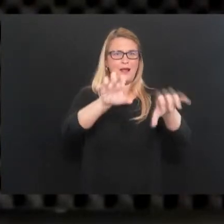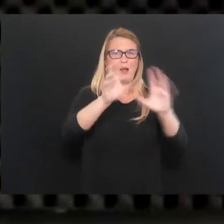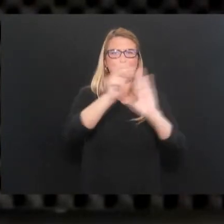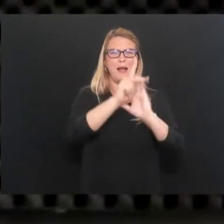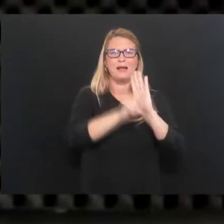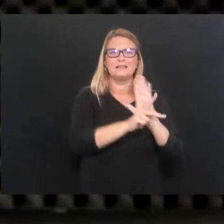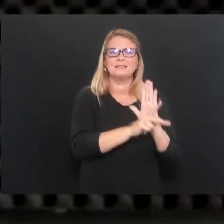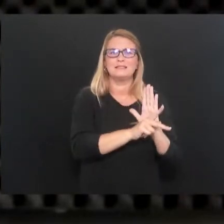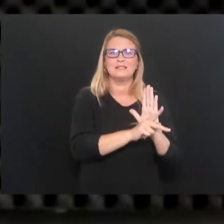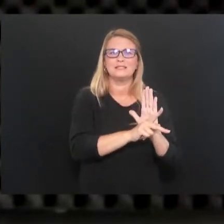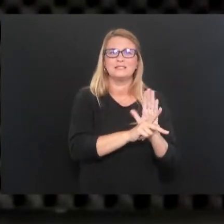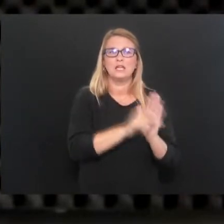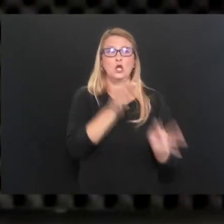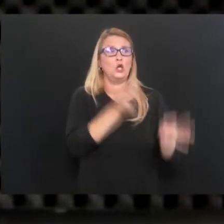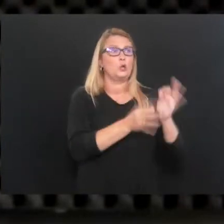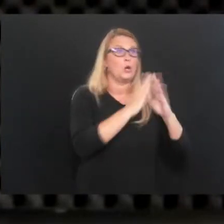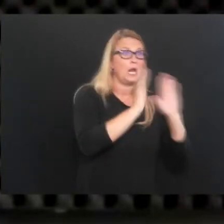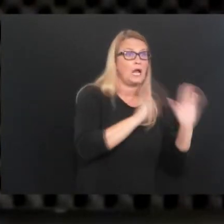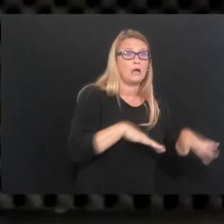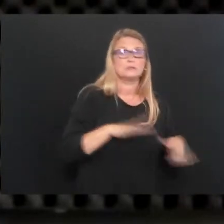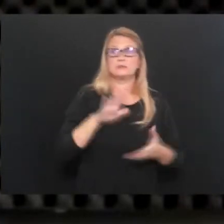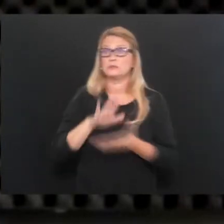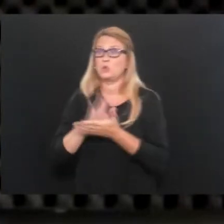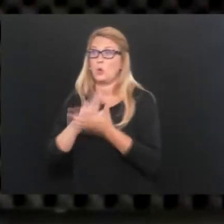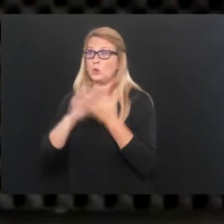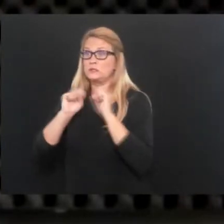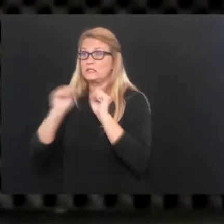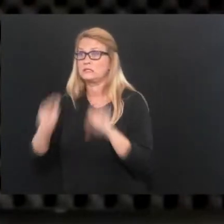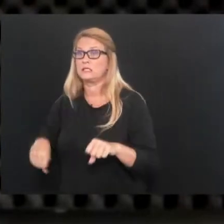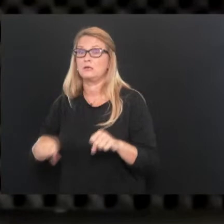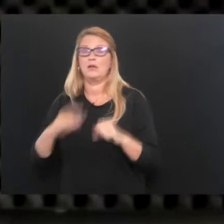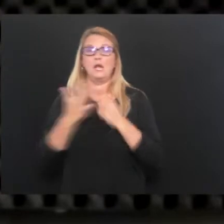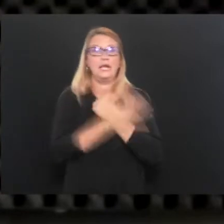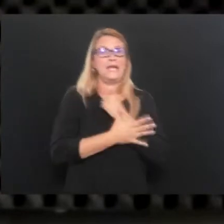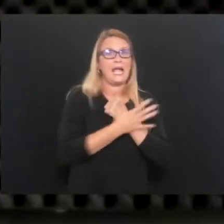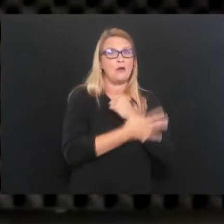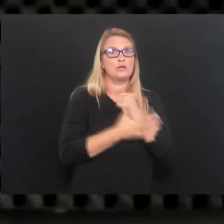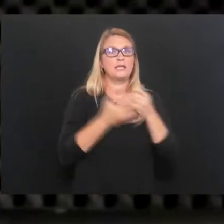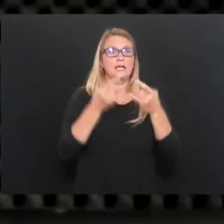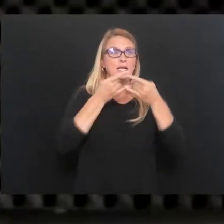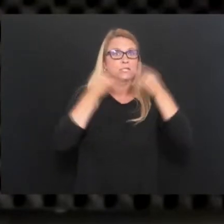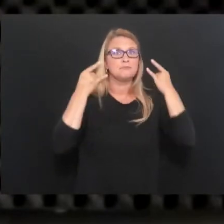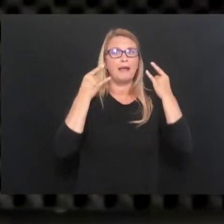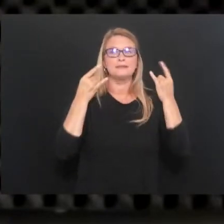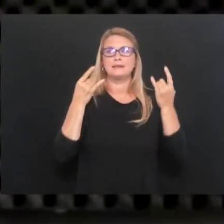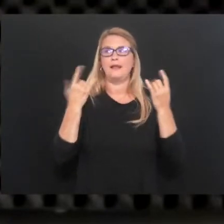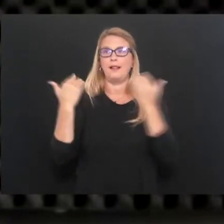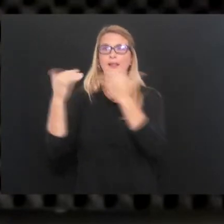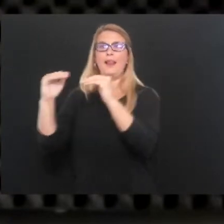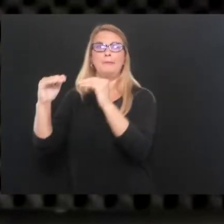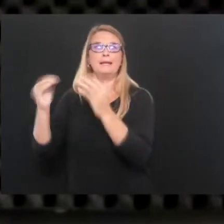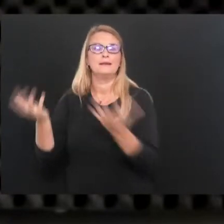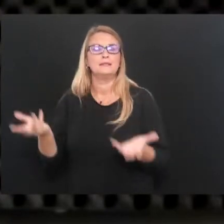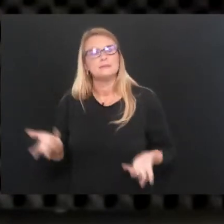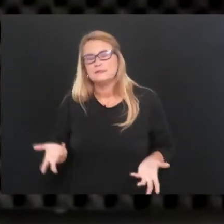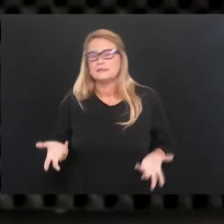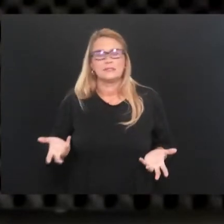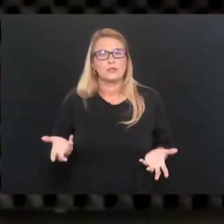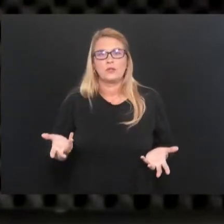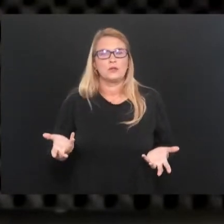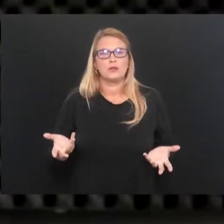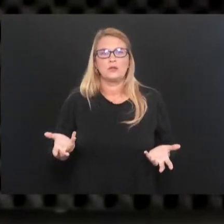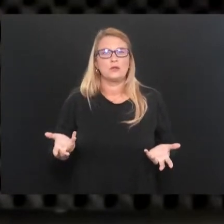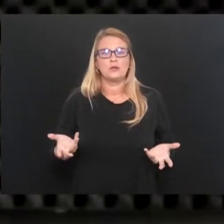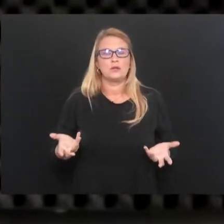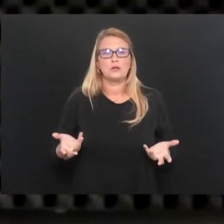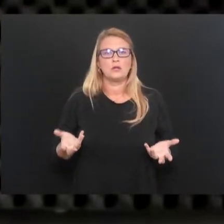whether a courthouse or a school system or a county is masking? How does it work out